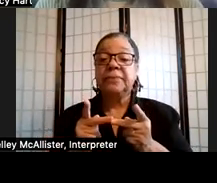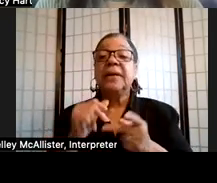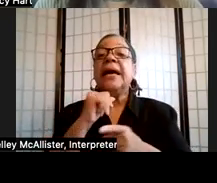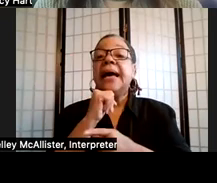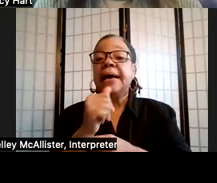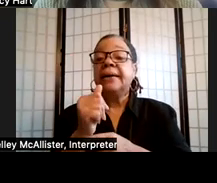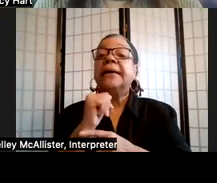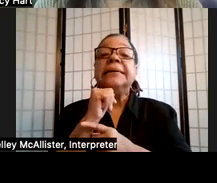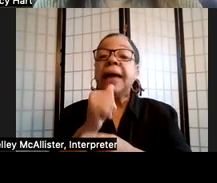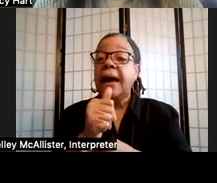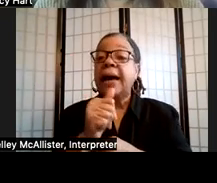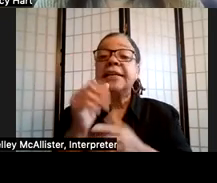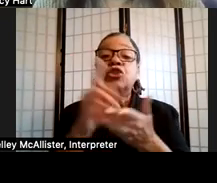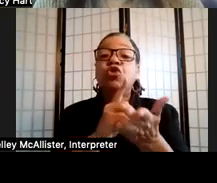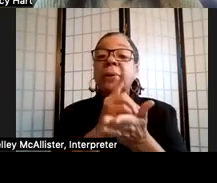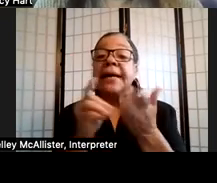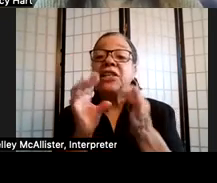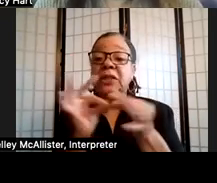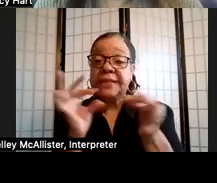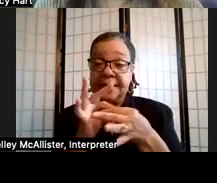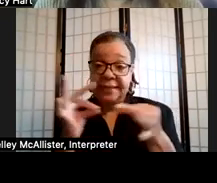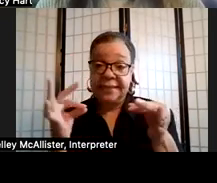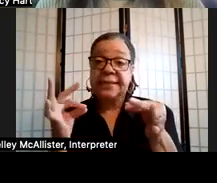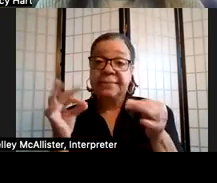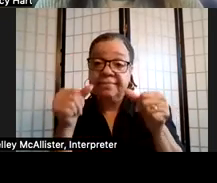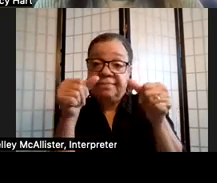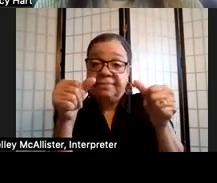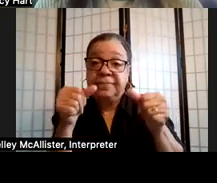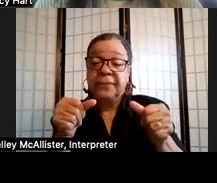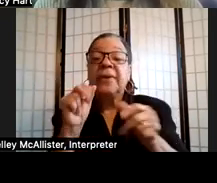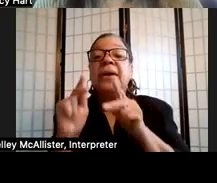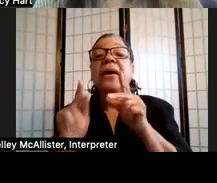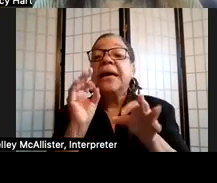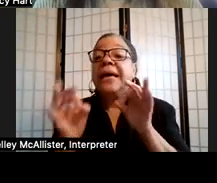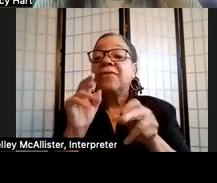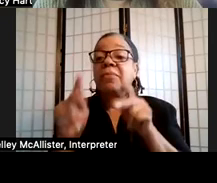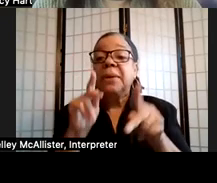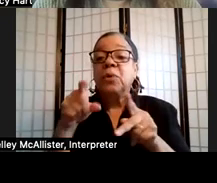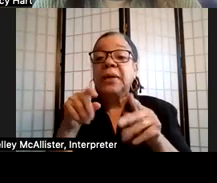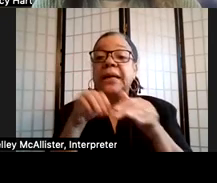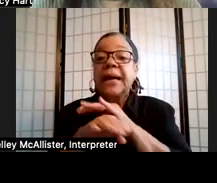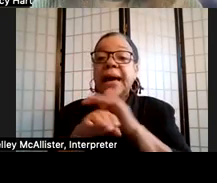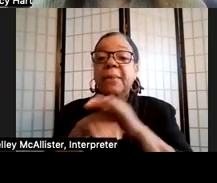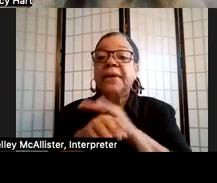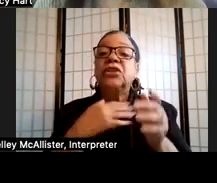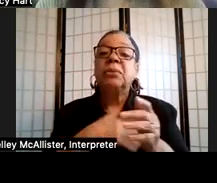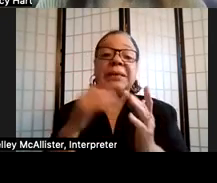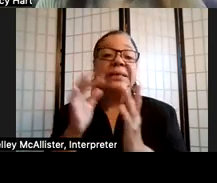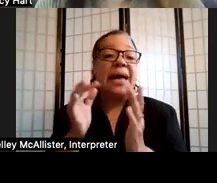non-discrimination statement. And if people need accommodations, please contact Todd.